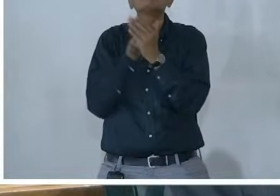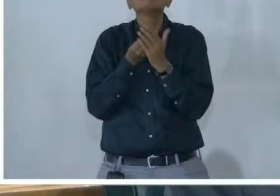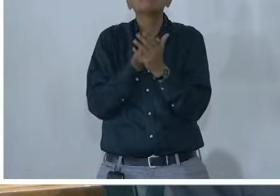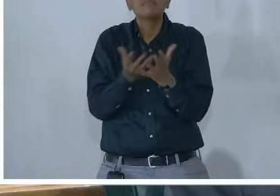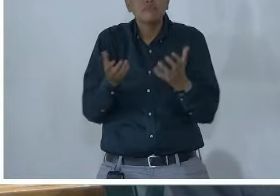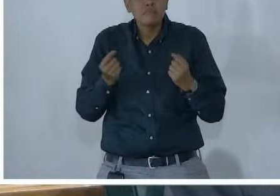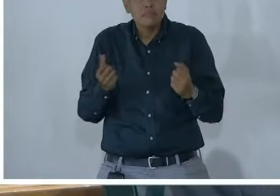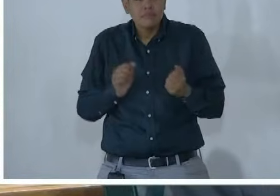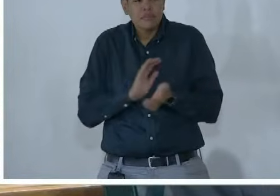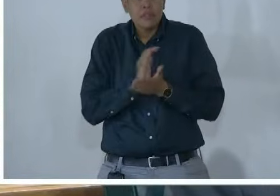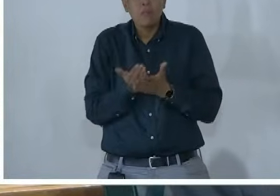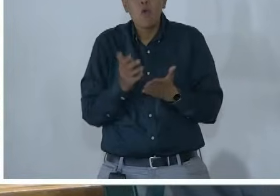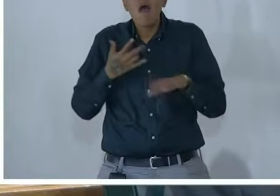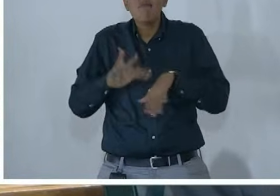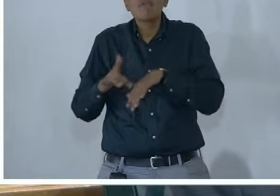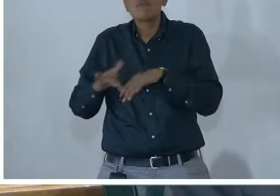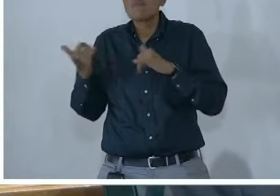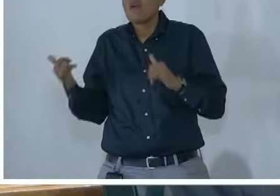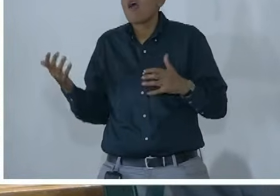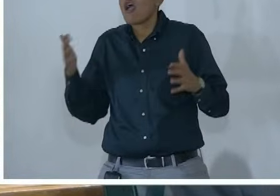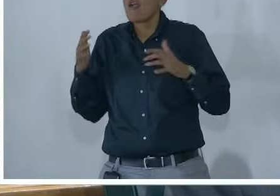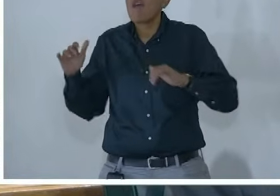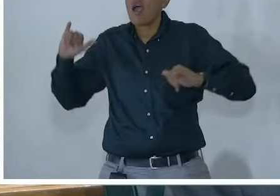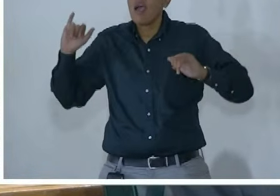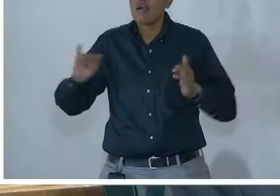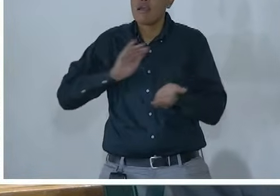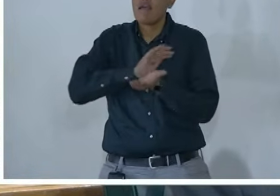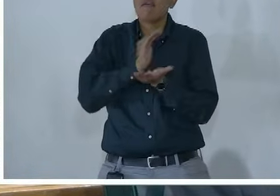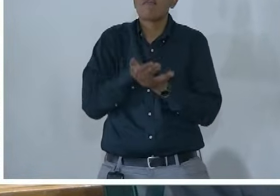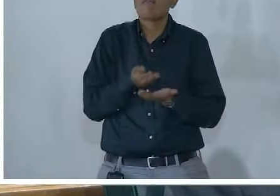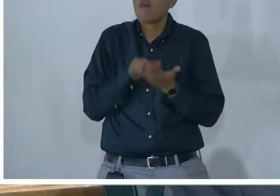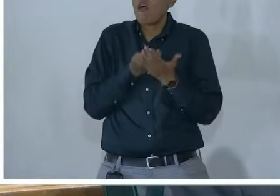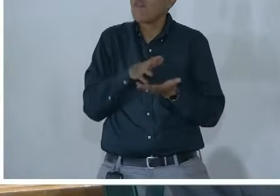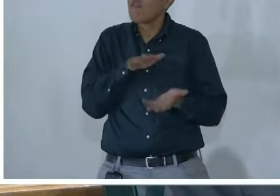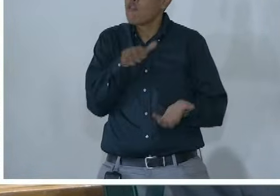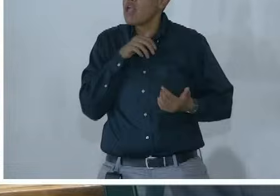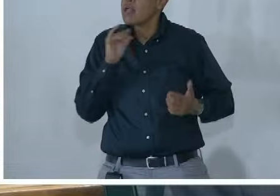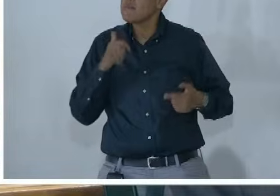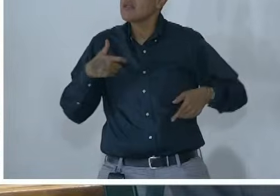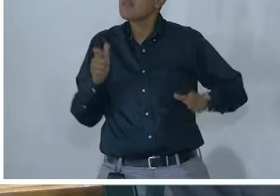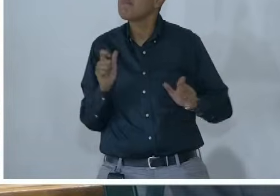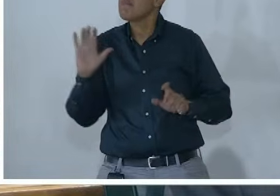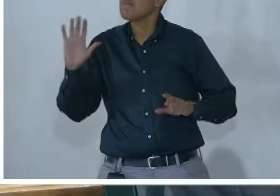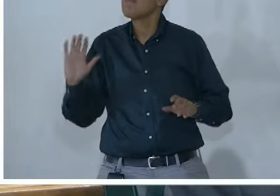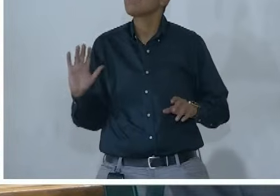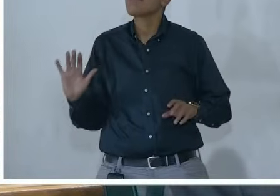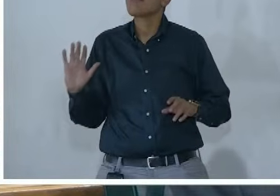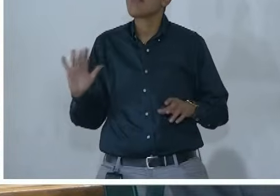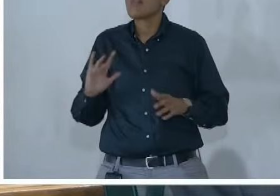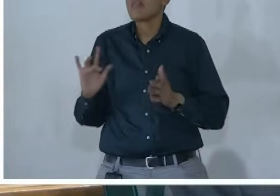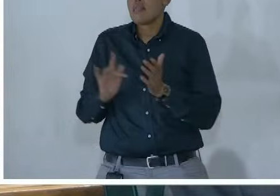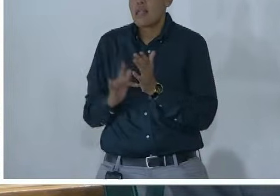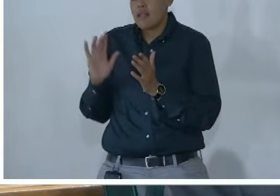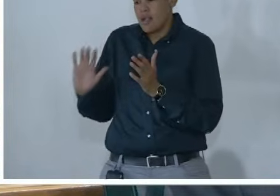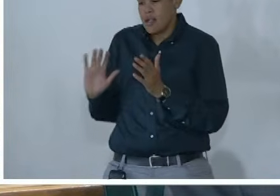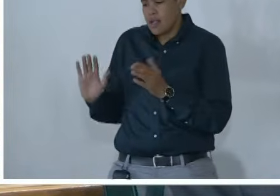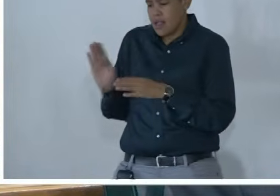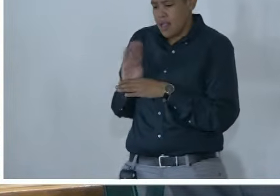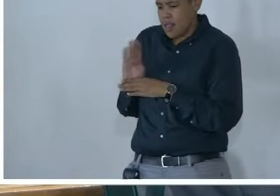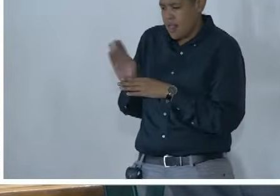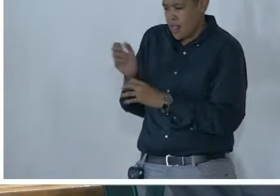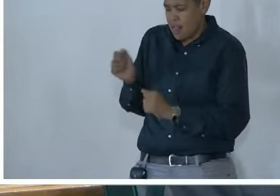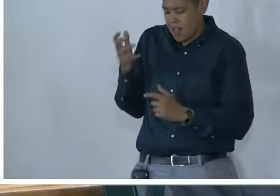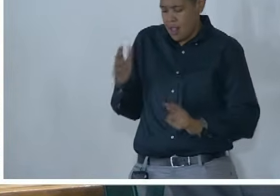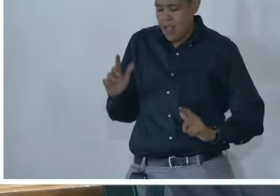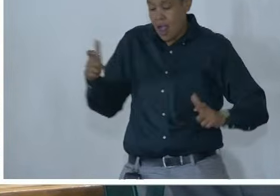that amount now already raised by small and medium